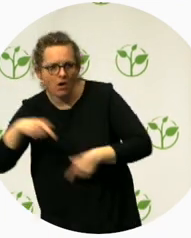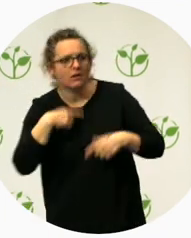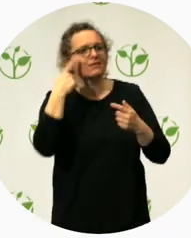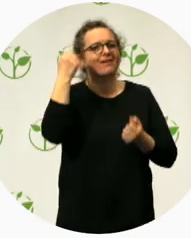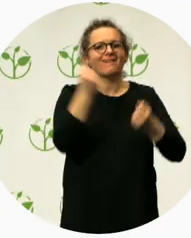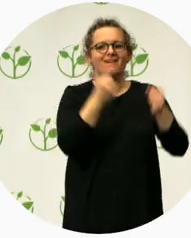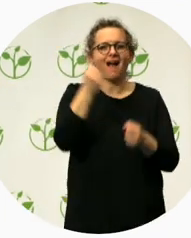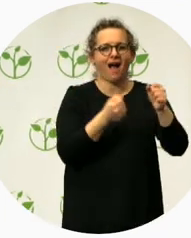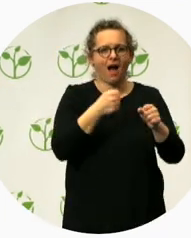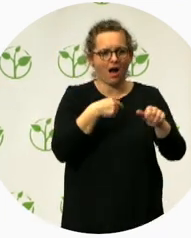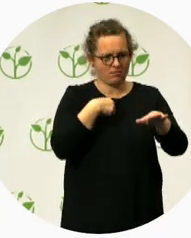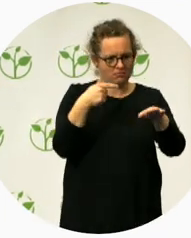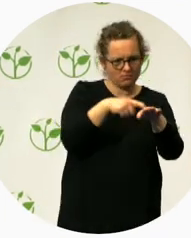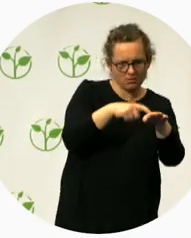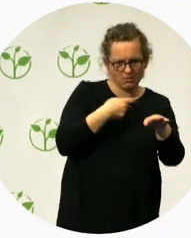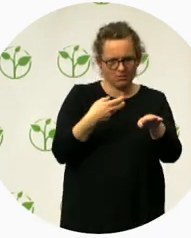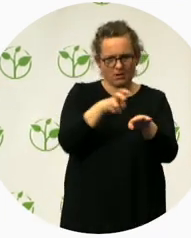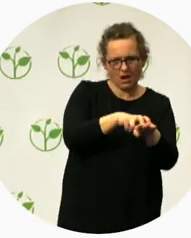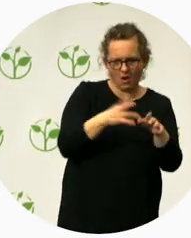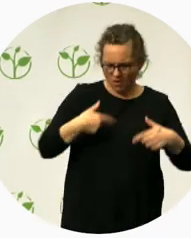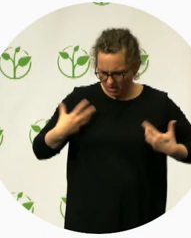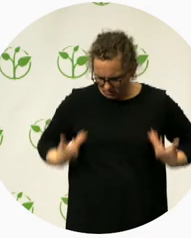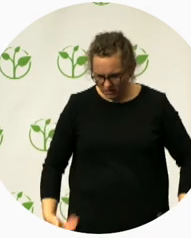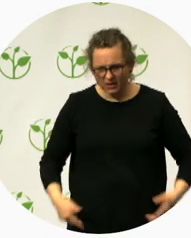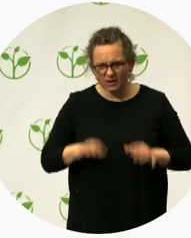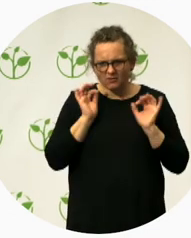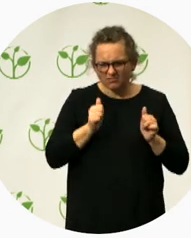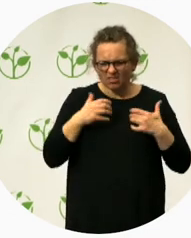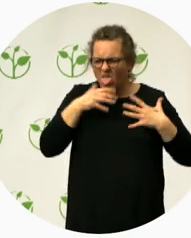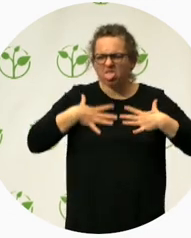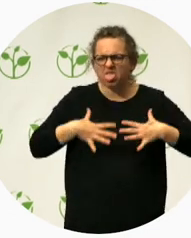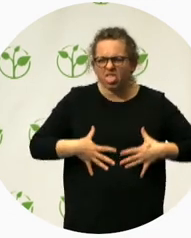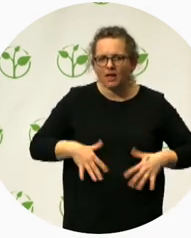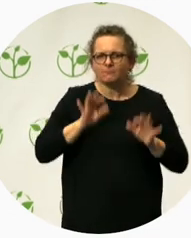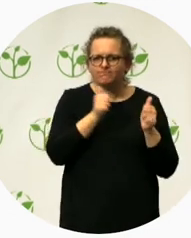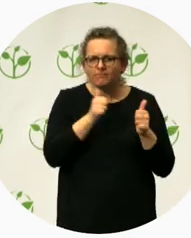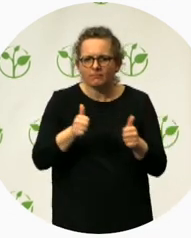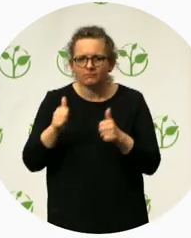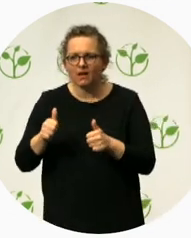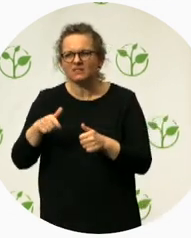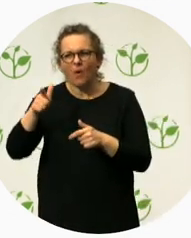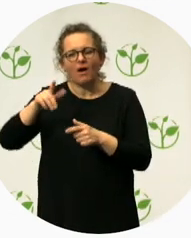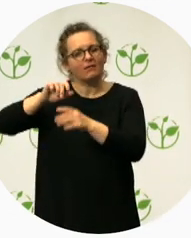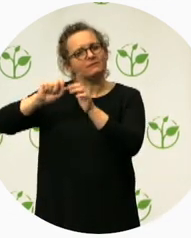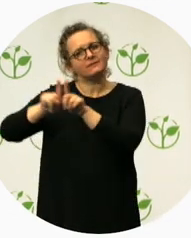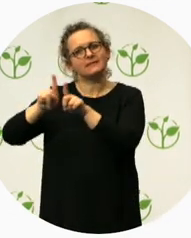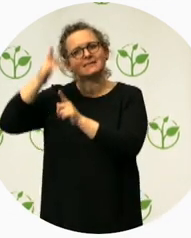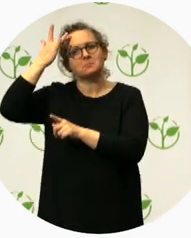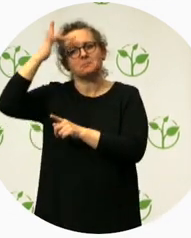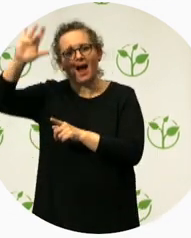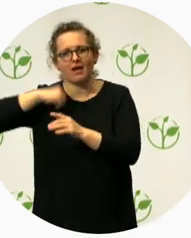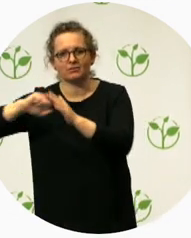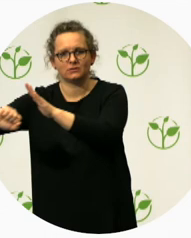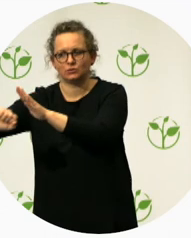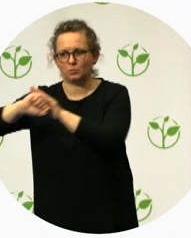things together, we start to move from a smart home to a smart city. The data sets are combined,